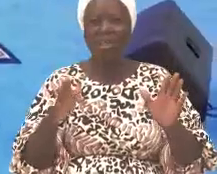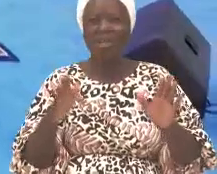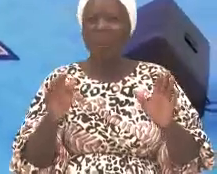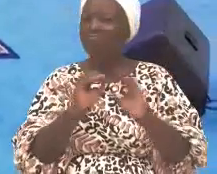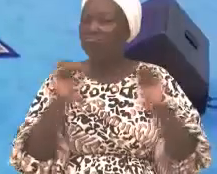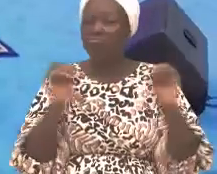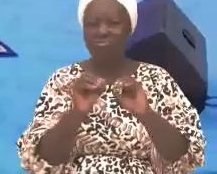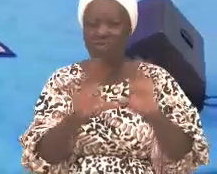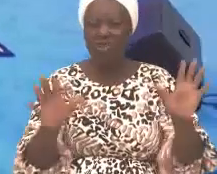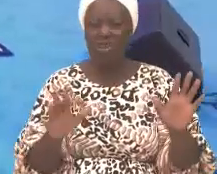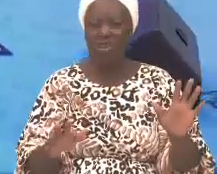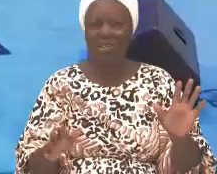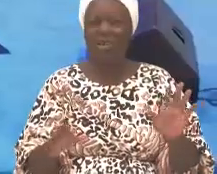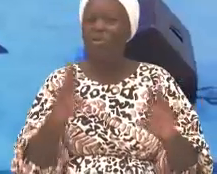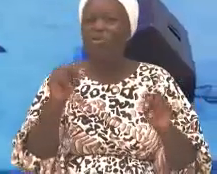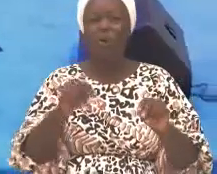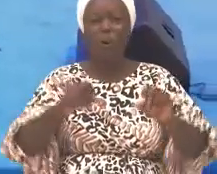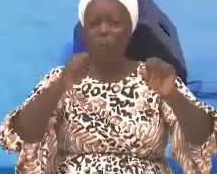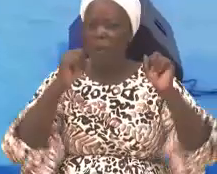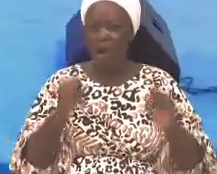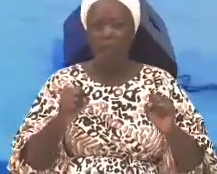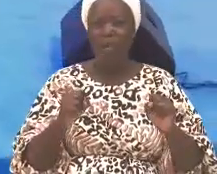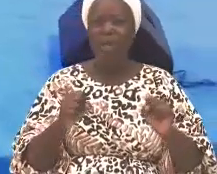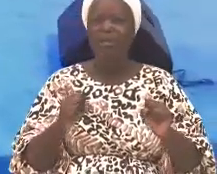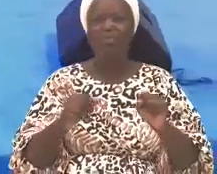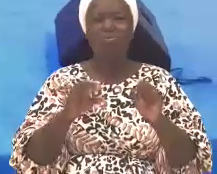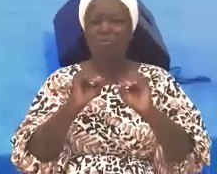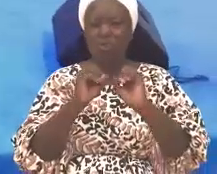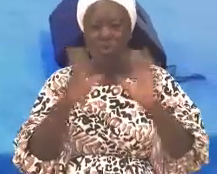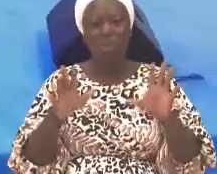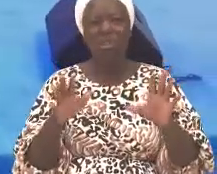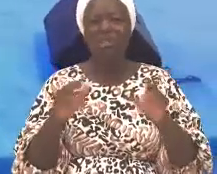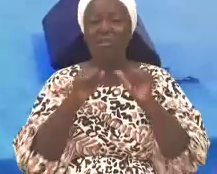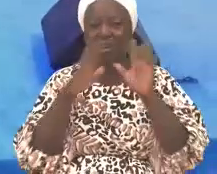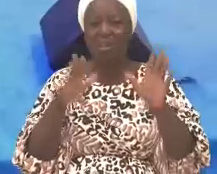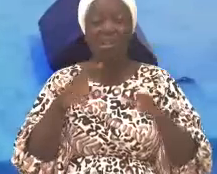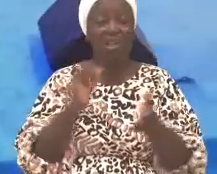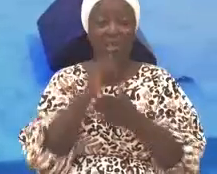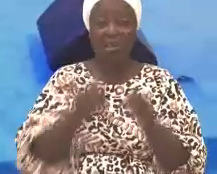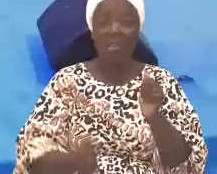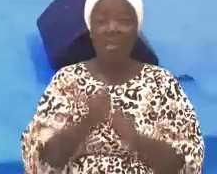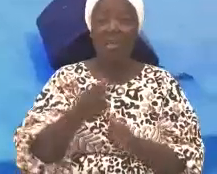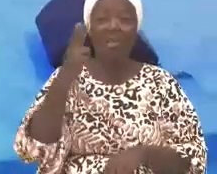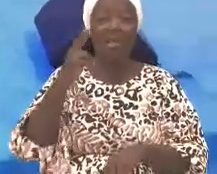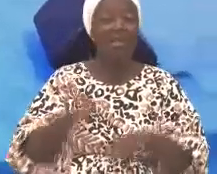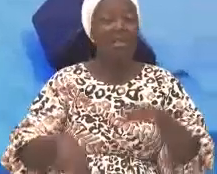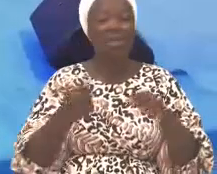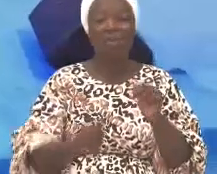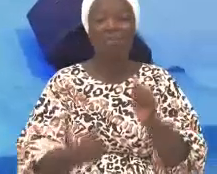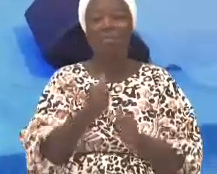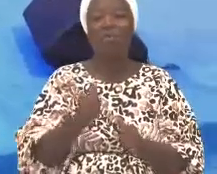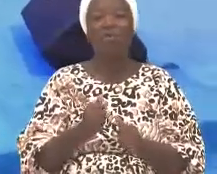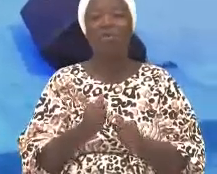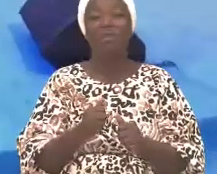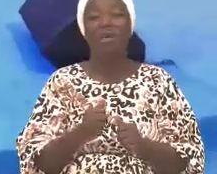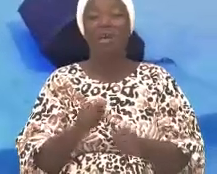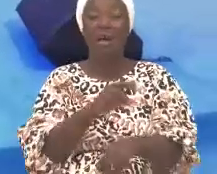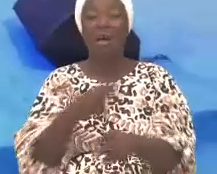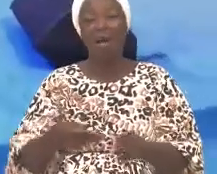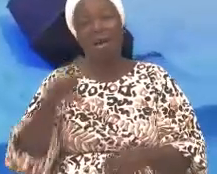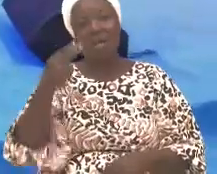power, there's nothing that is higher than the Most High. What the Most High is saying to